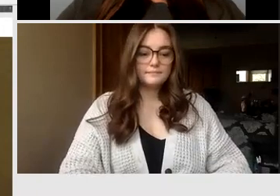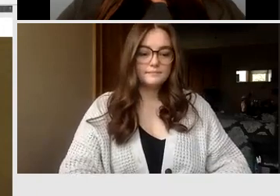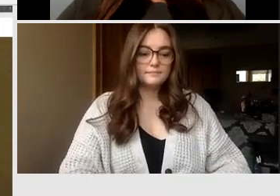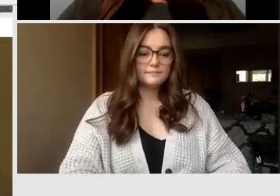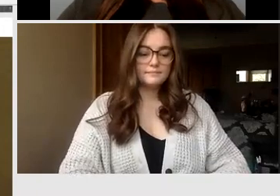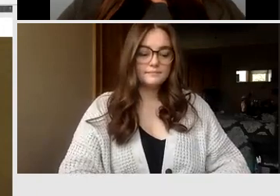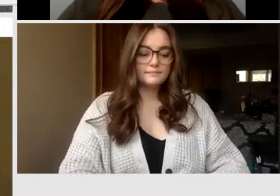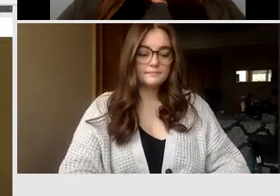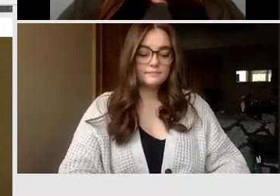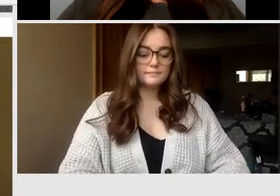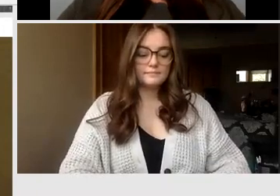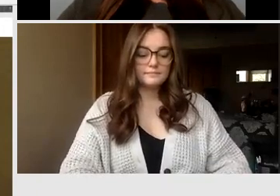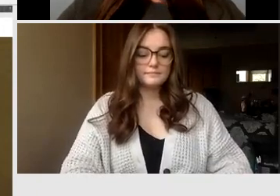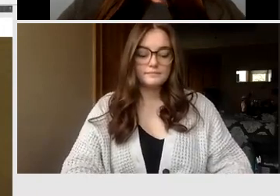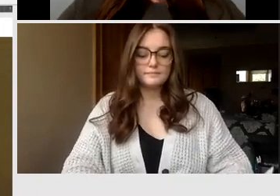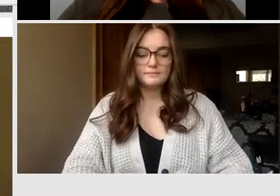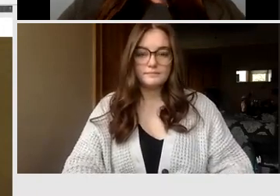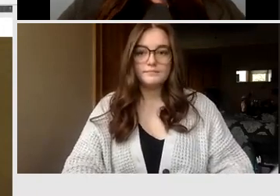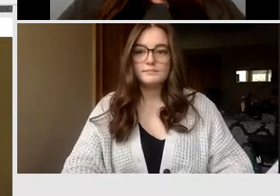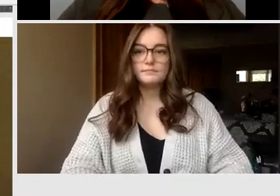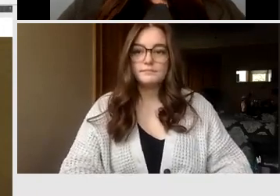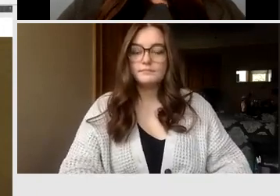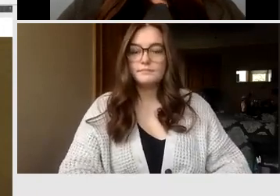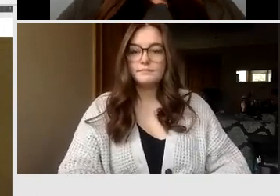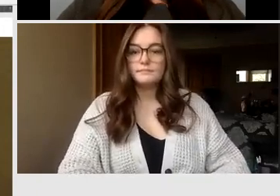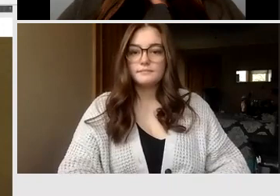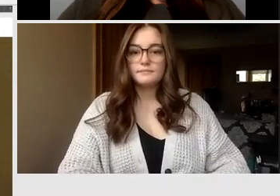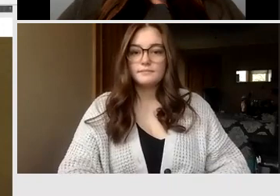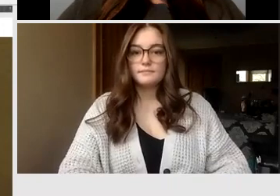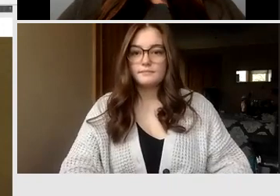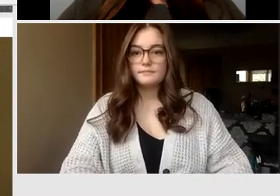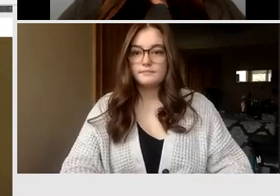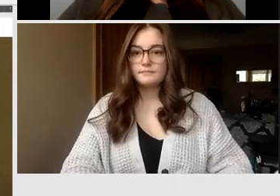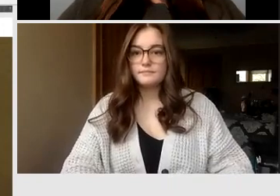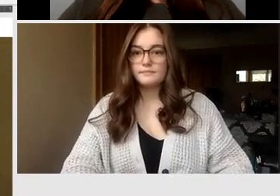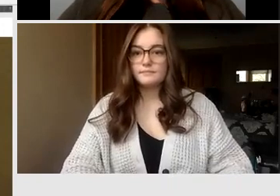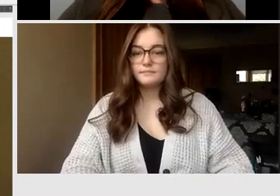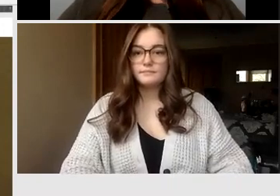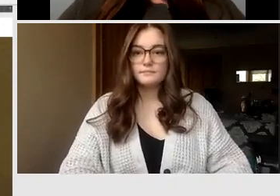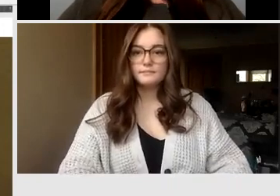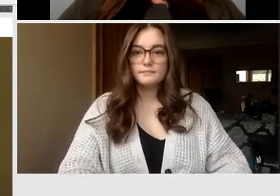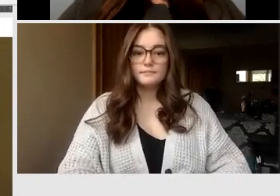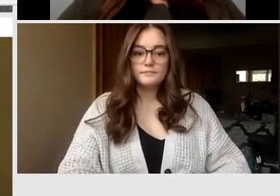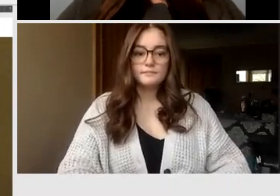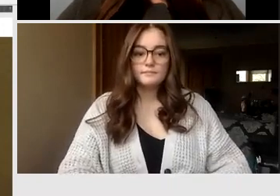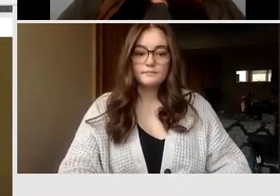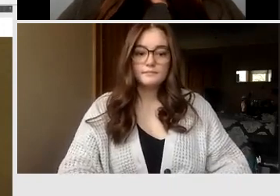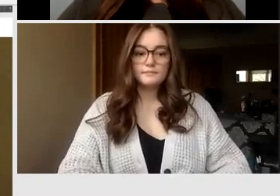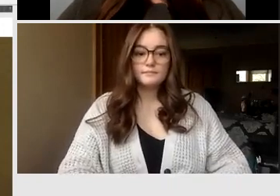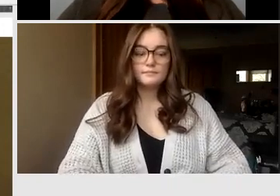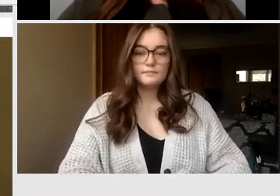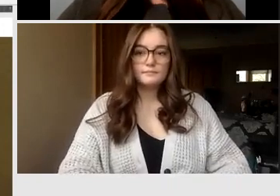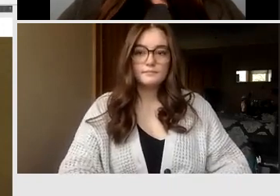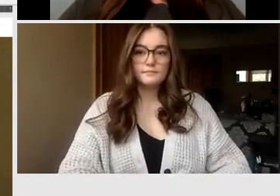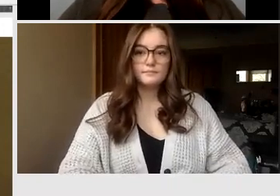with her wagon loads of bandages and other supplies, making sure the doctors had what they needed. Whenever possible, she made food for the sick and wounded, brought